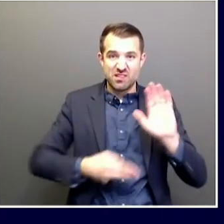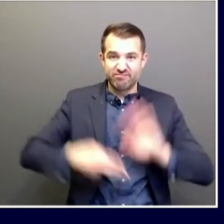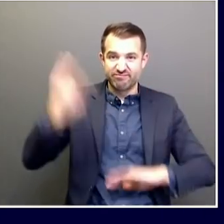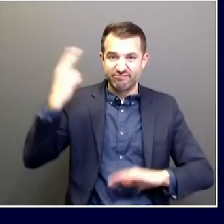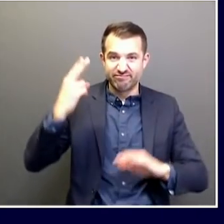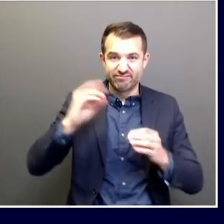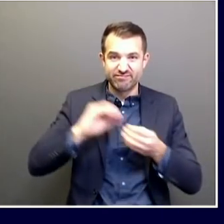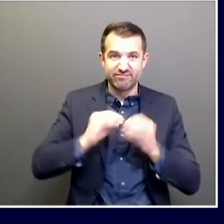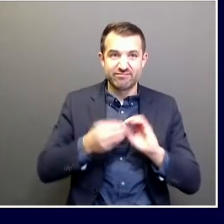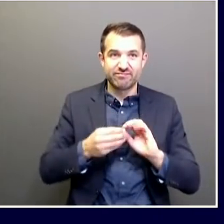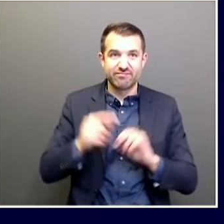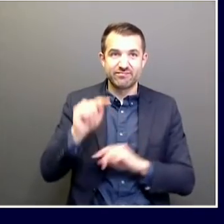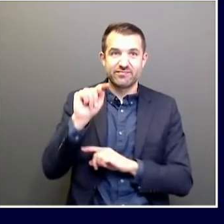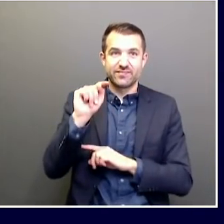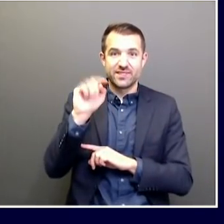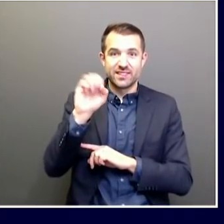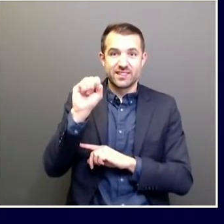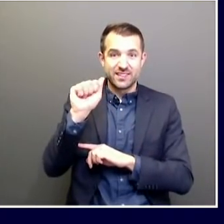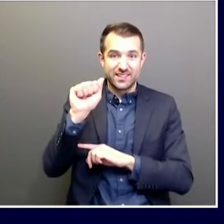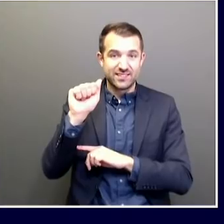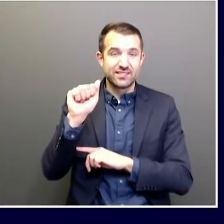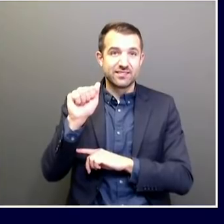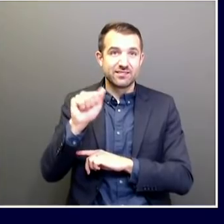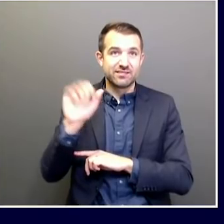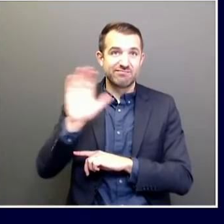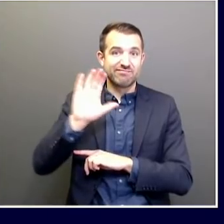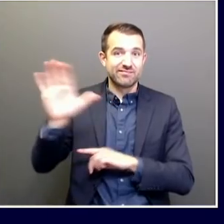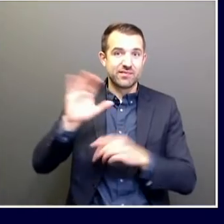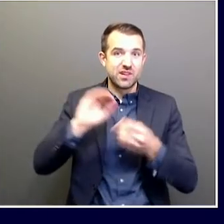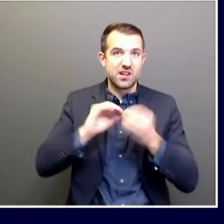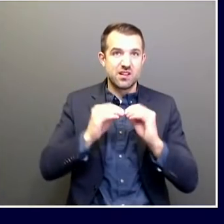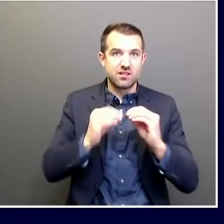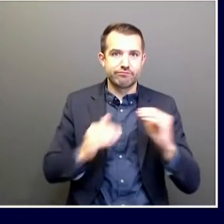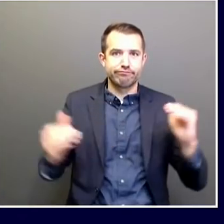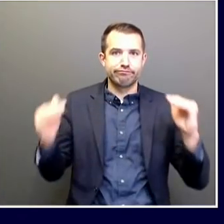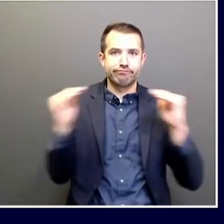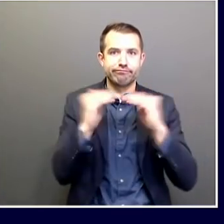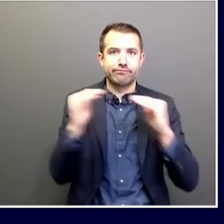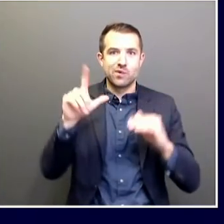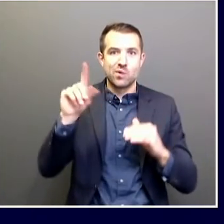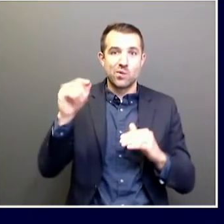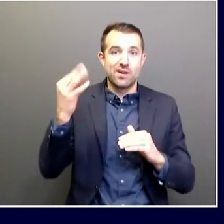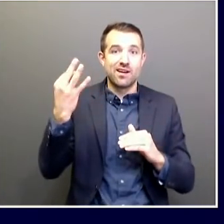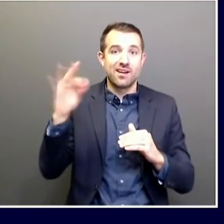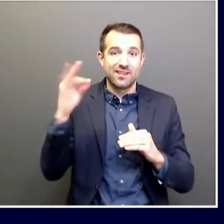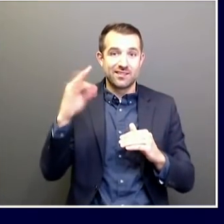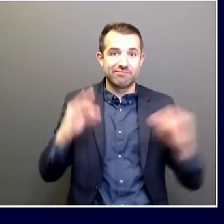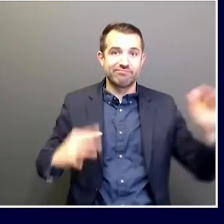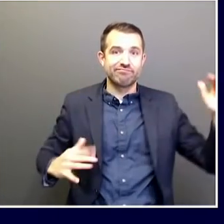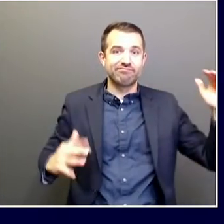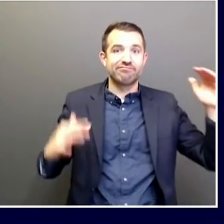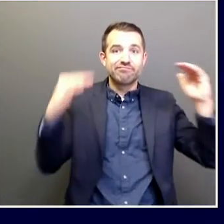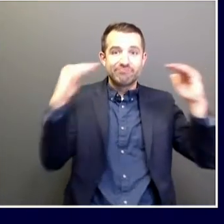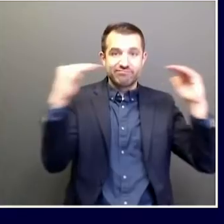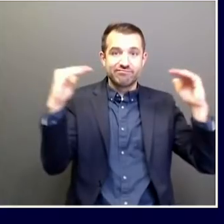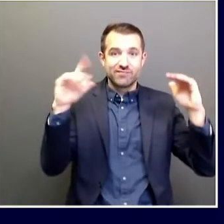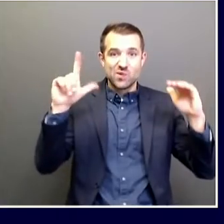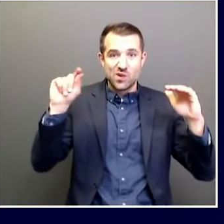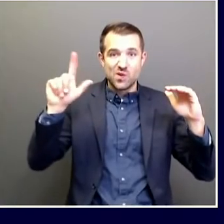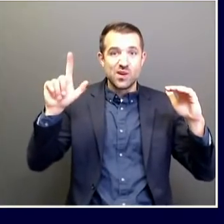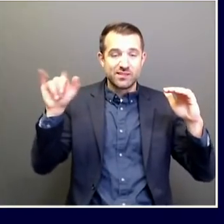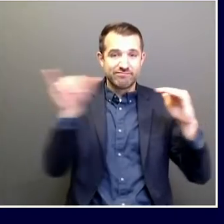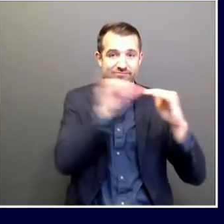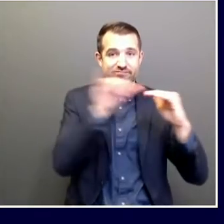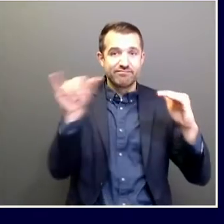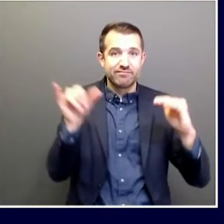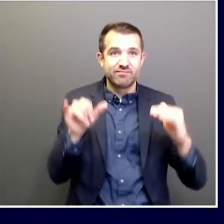pretty equal. Just take a temperature of what you're hearing from people? Is this life now, or are we just preparing to live with COVID